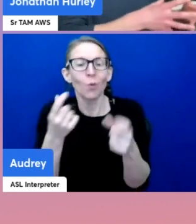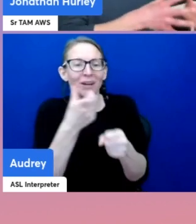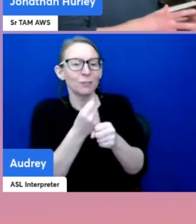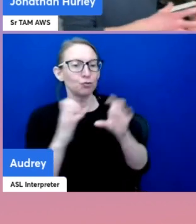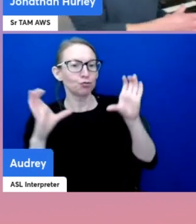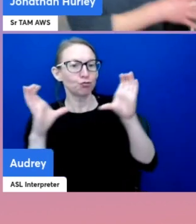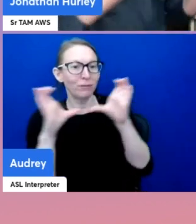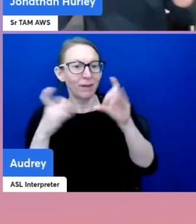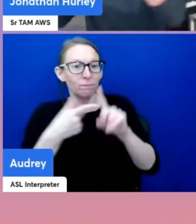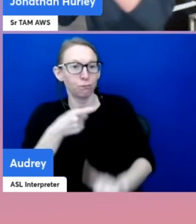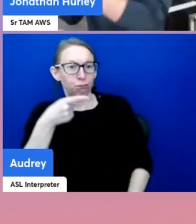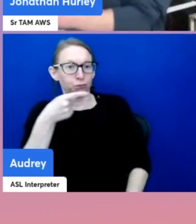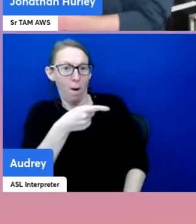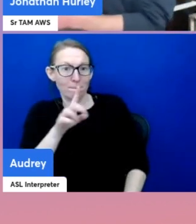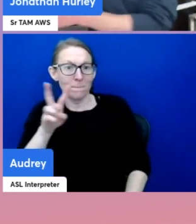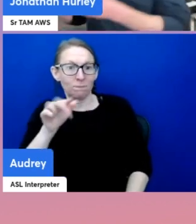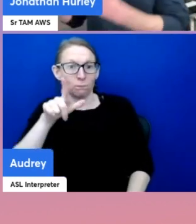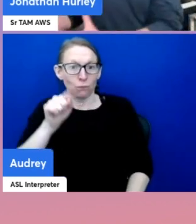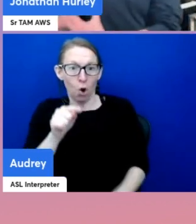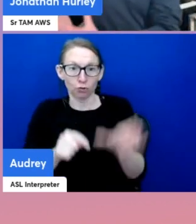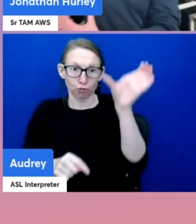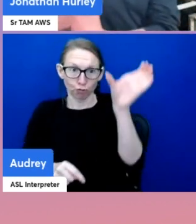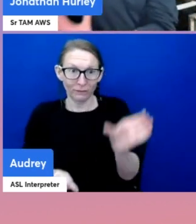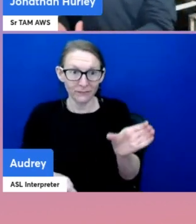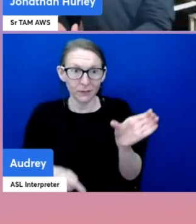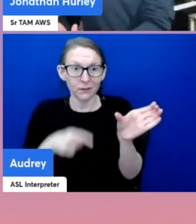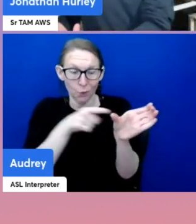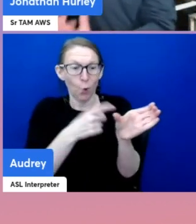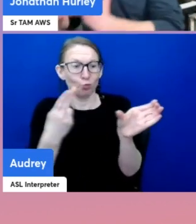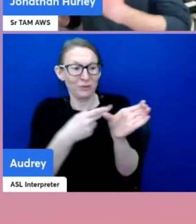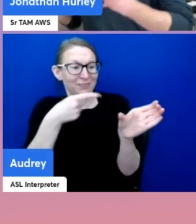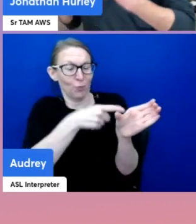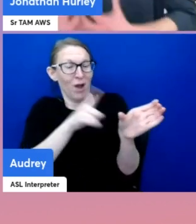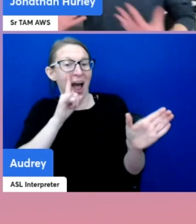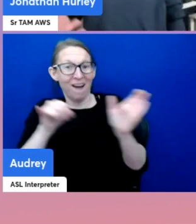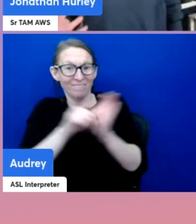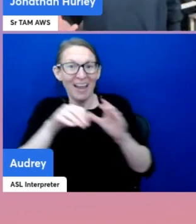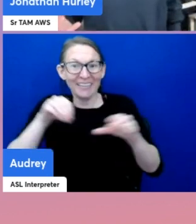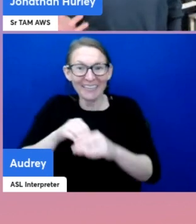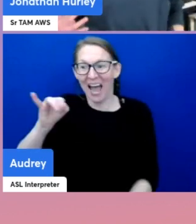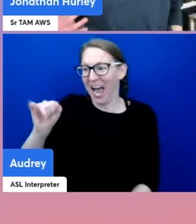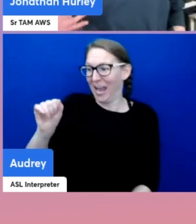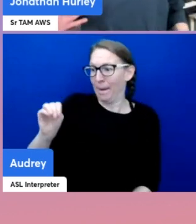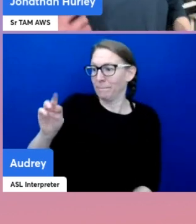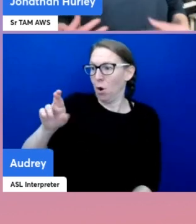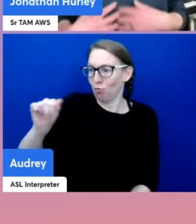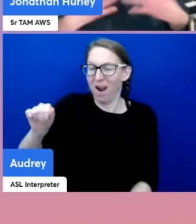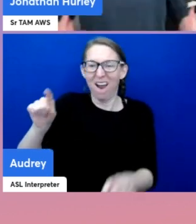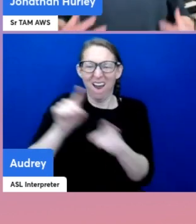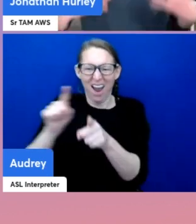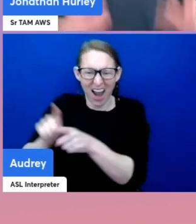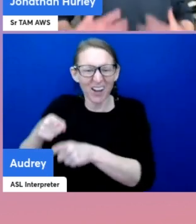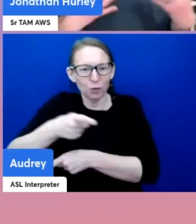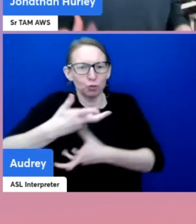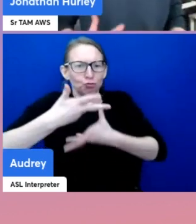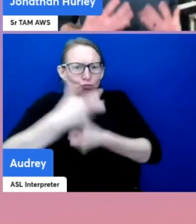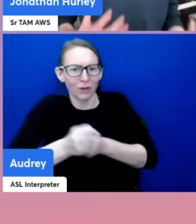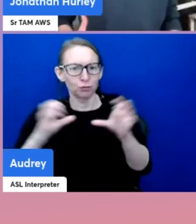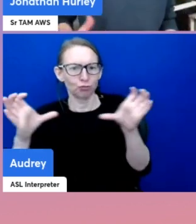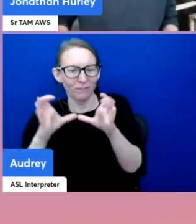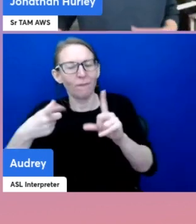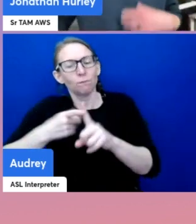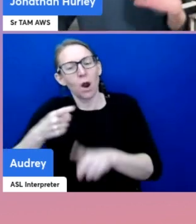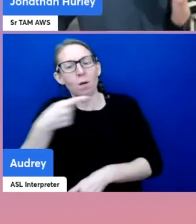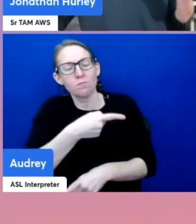the Vault server and use that, identify that in IAM roles anywhere as a trusted signing certificate from a trusted